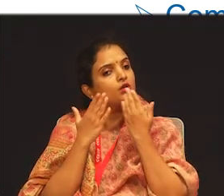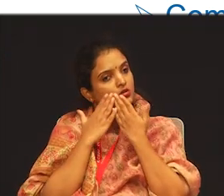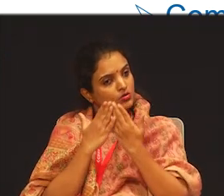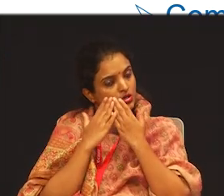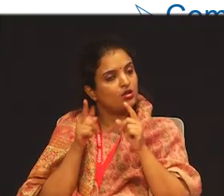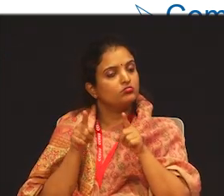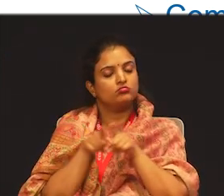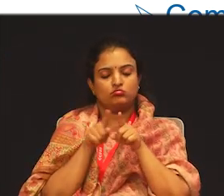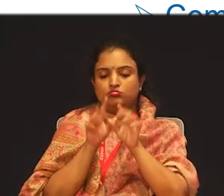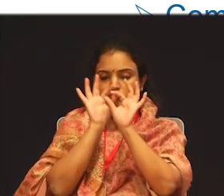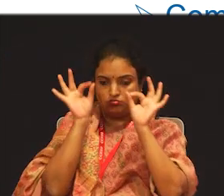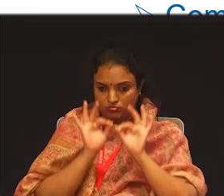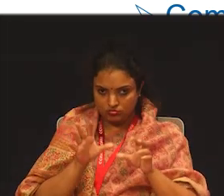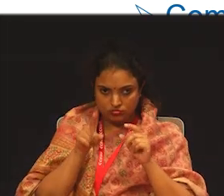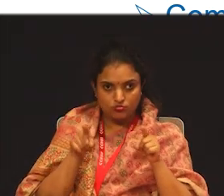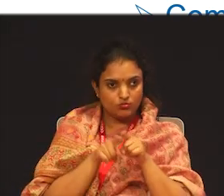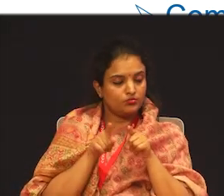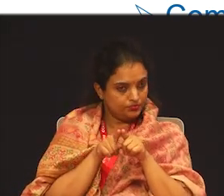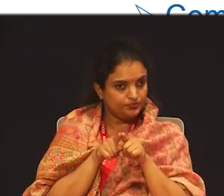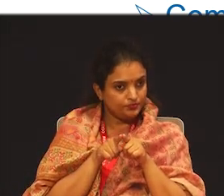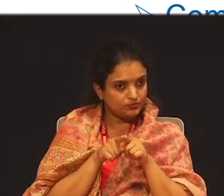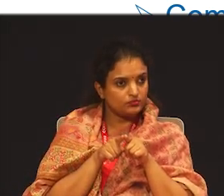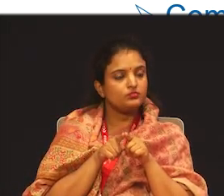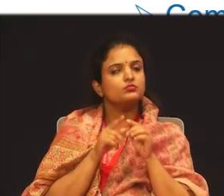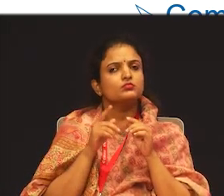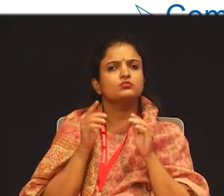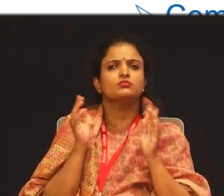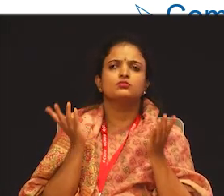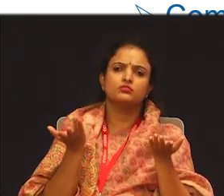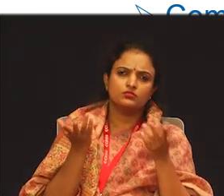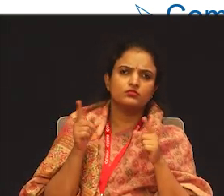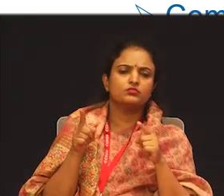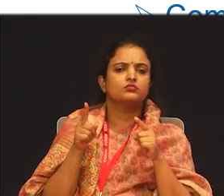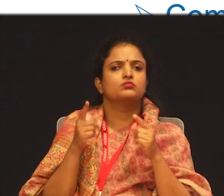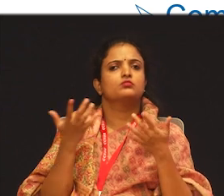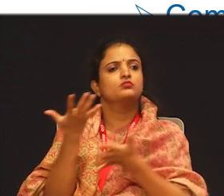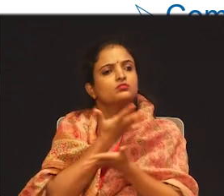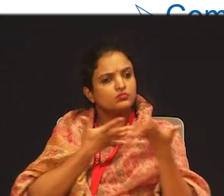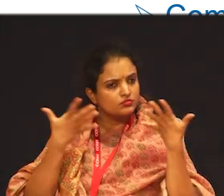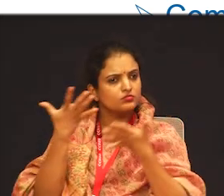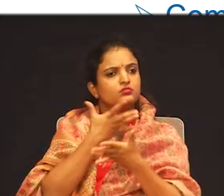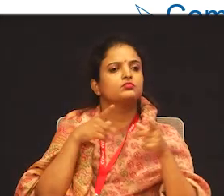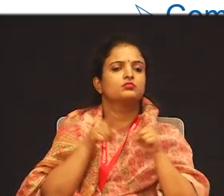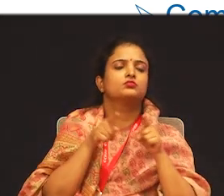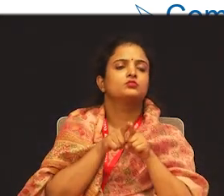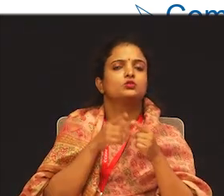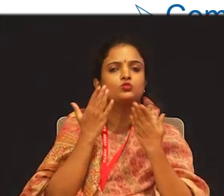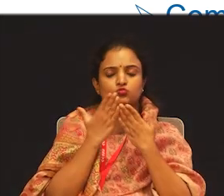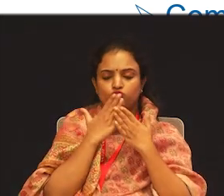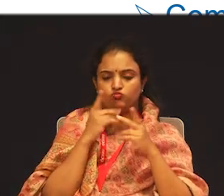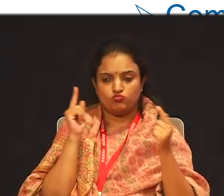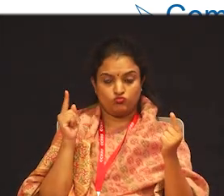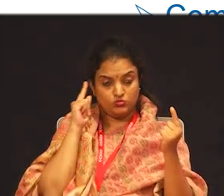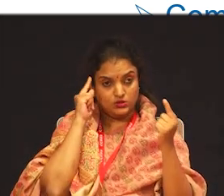getting ready there for some interaction with the mainstream school or